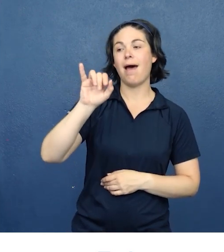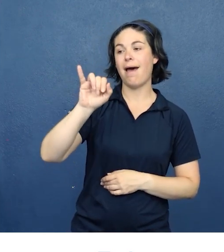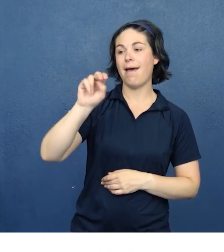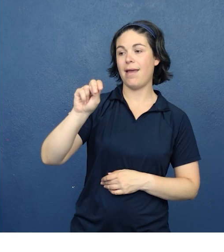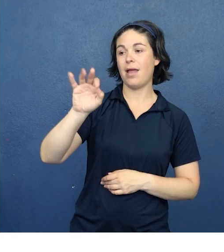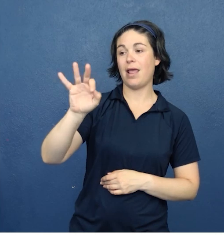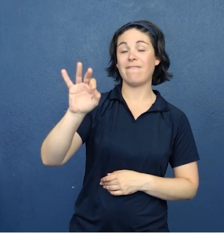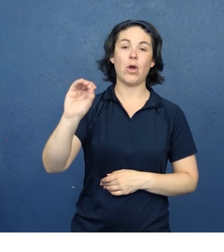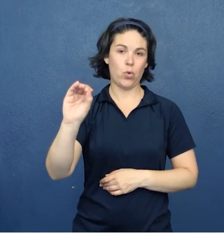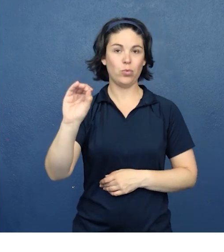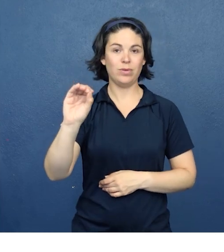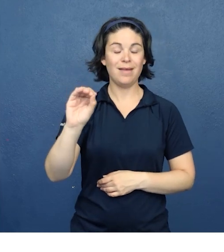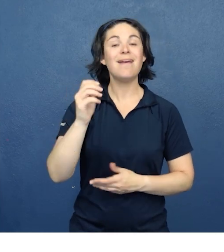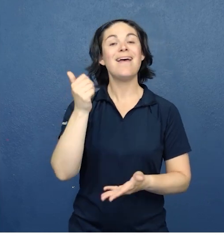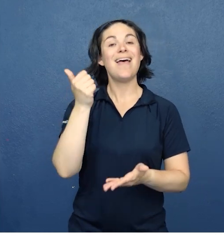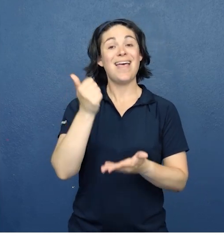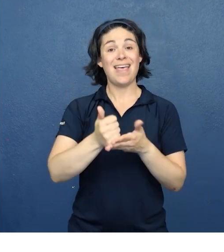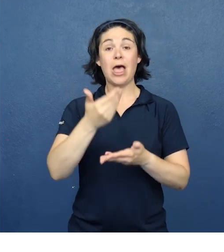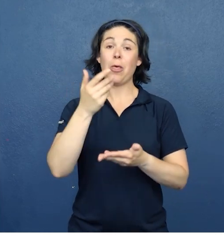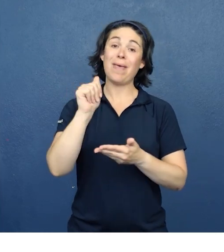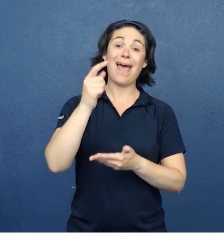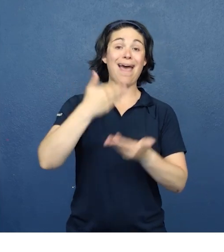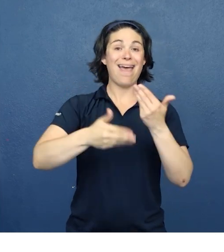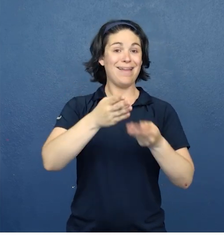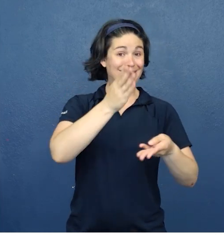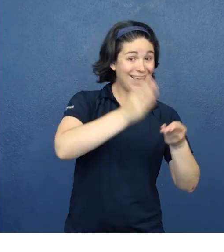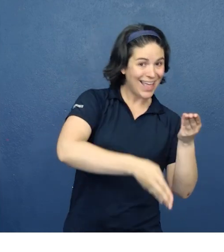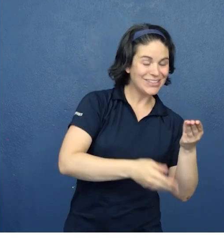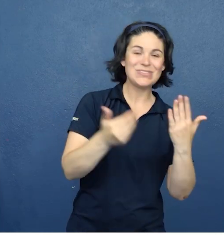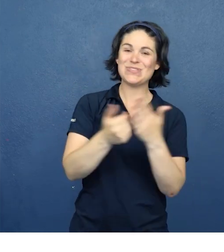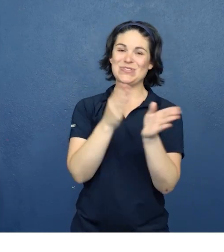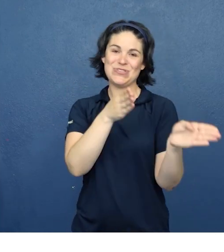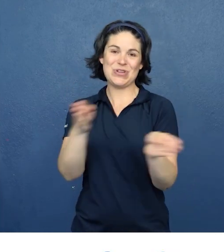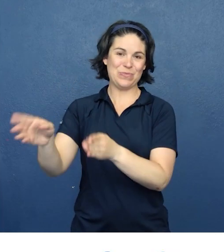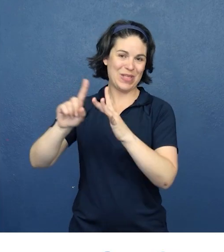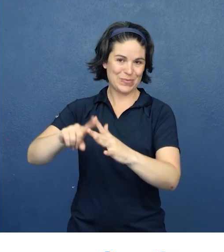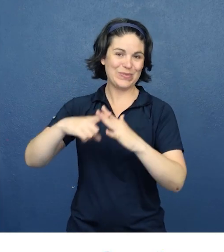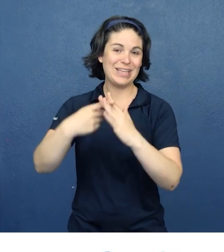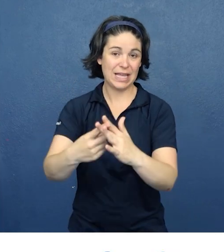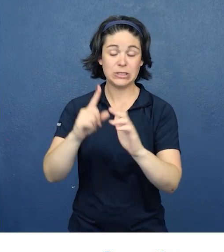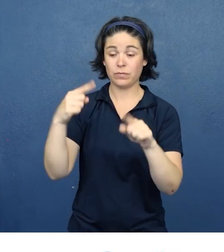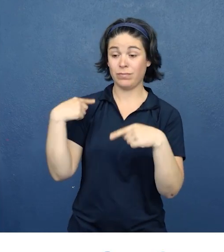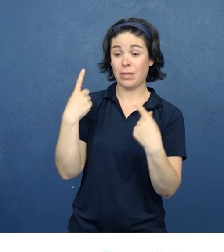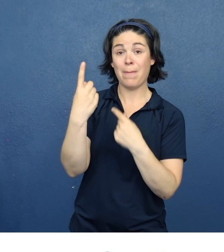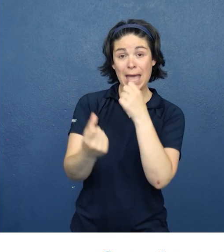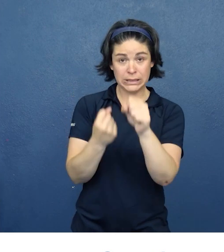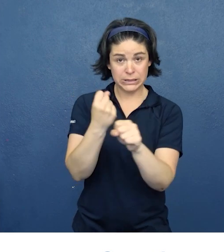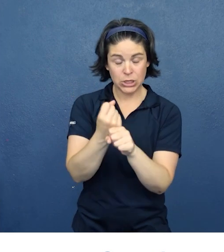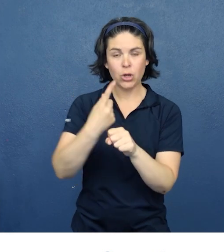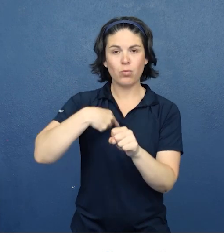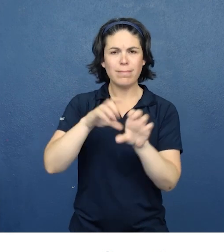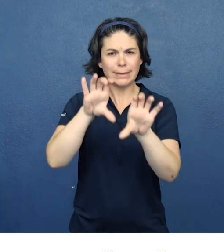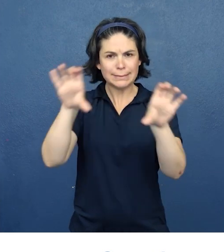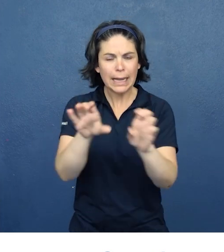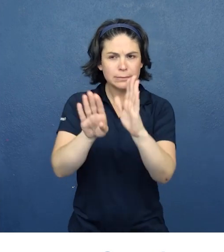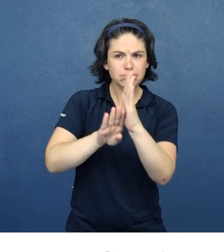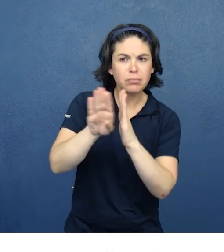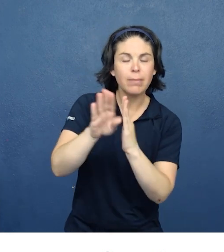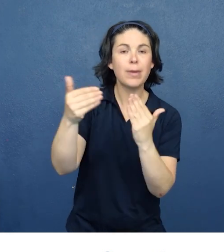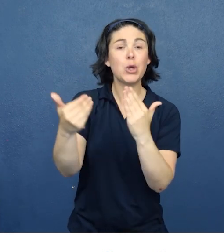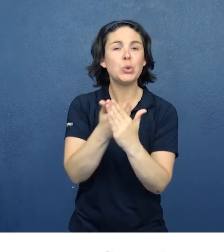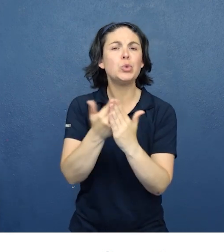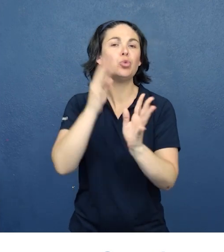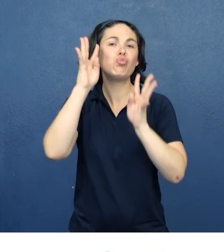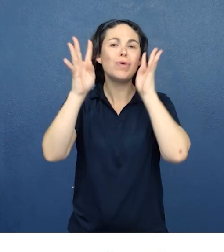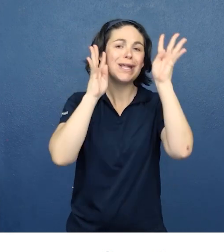helpathand.info. As Help at Hand ends, a new plan begins. Over the past year, we have been actively developing a new